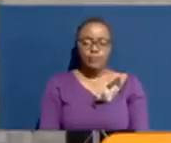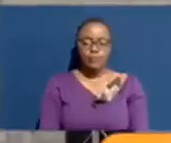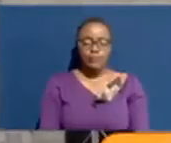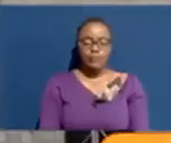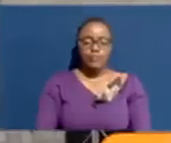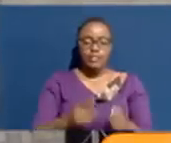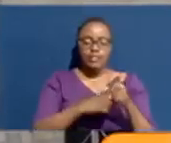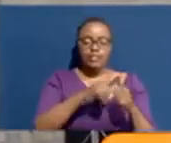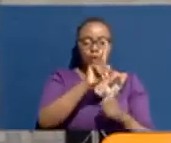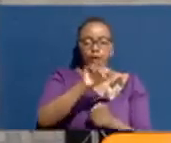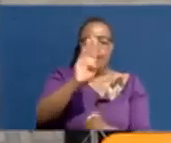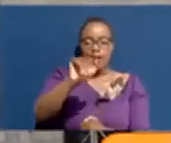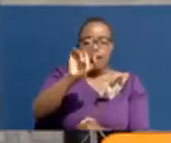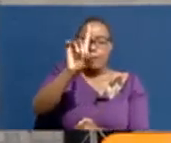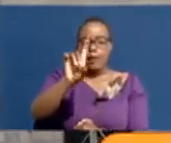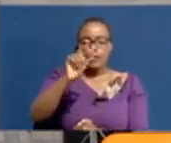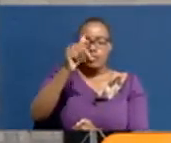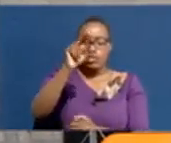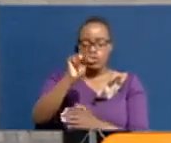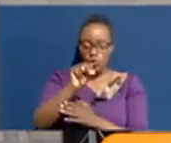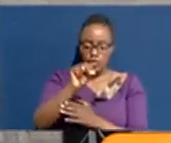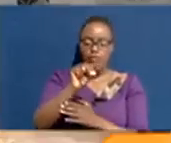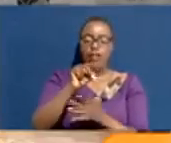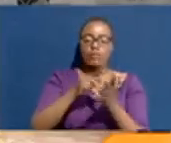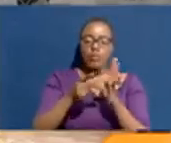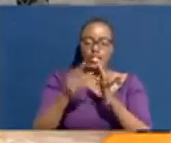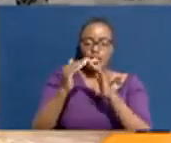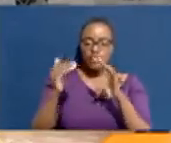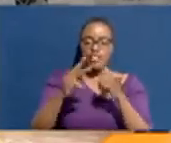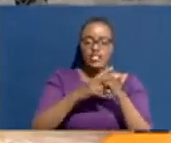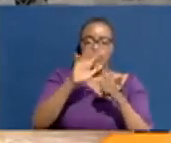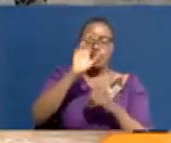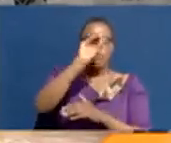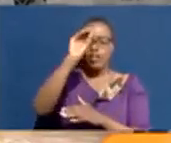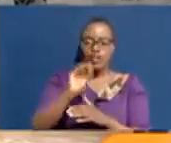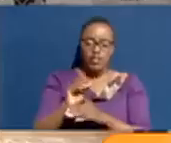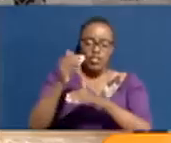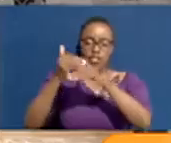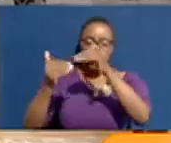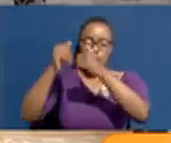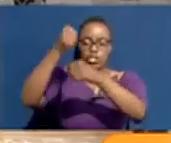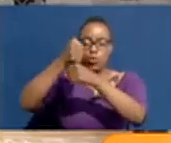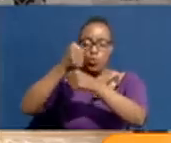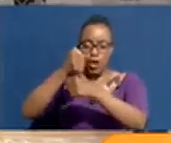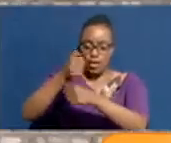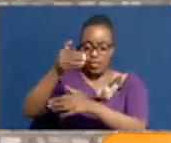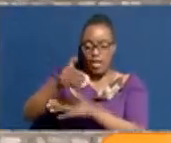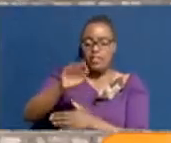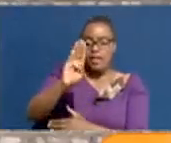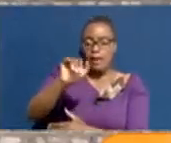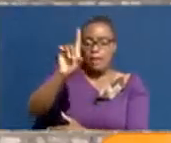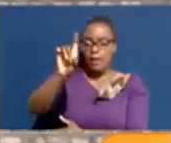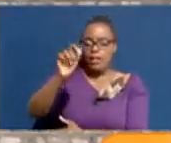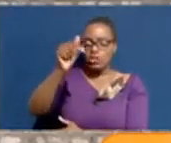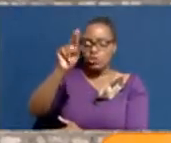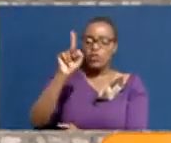Phase 1 of the Buxton housing project is slowly taking shape. 75% of the construction works at Buxton housing project